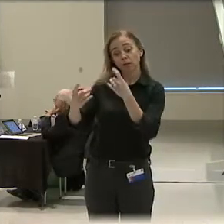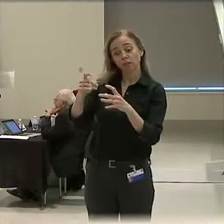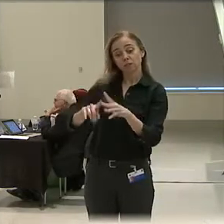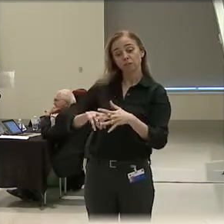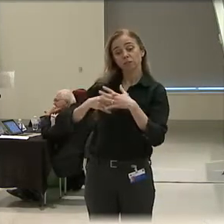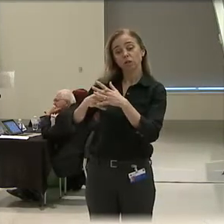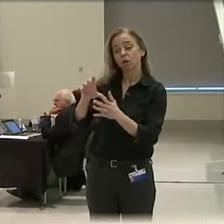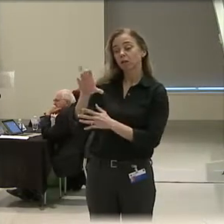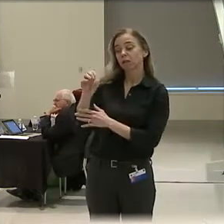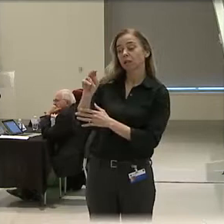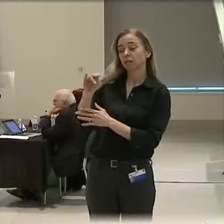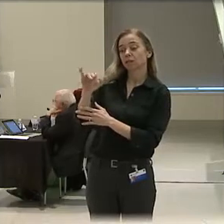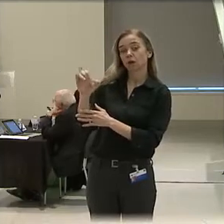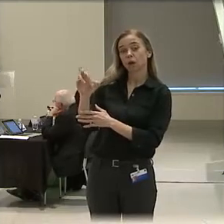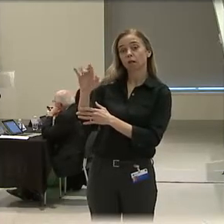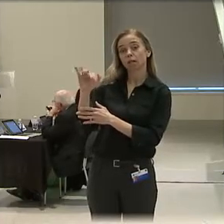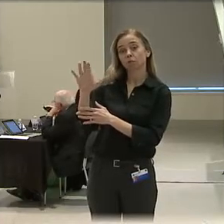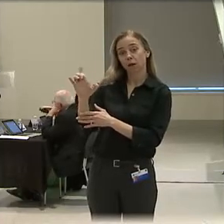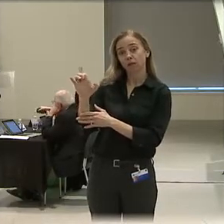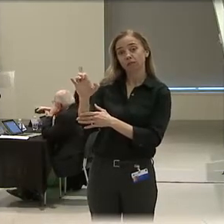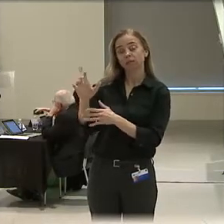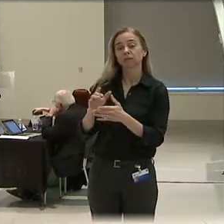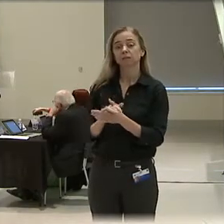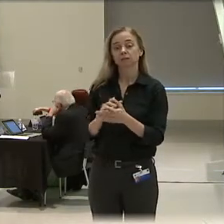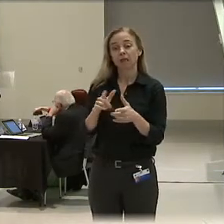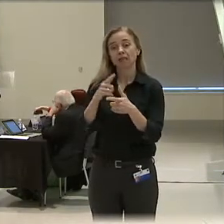with Connie Rice, followed by Sue Rohr.